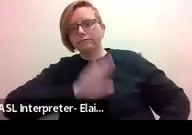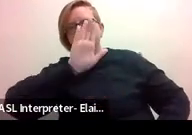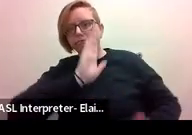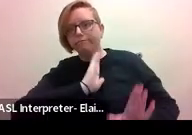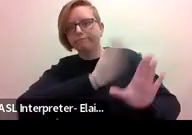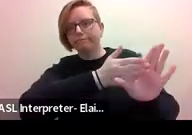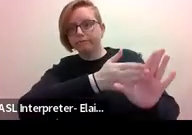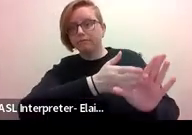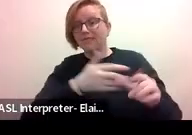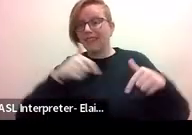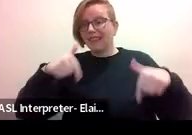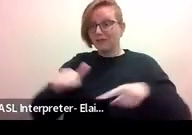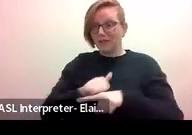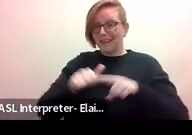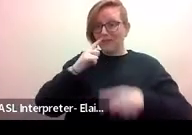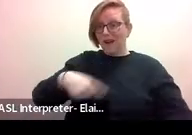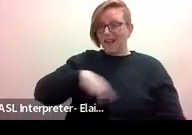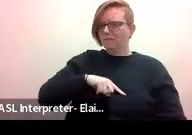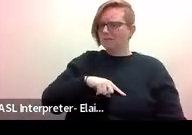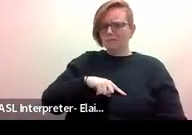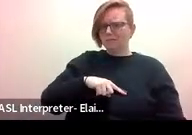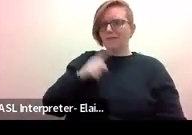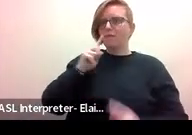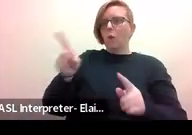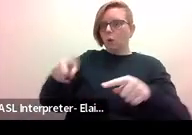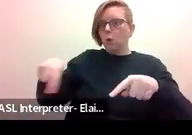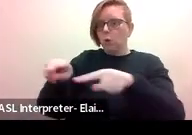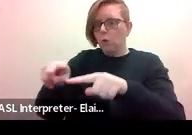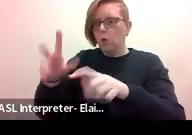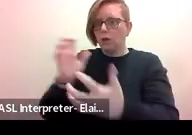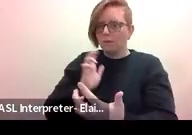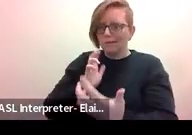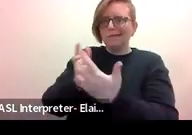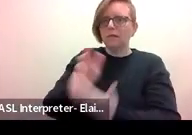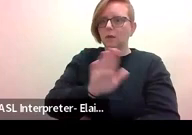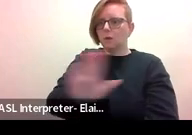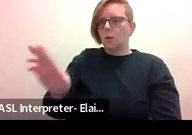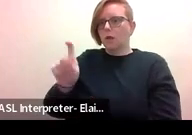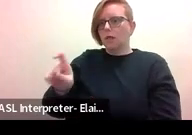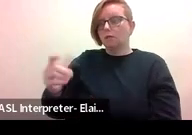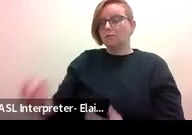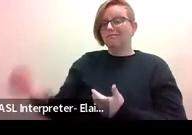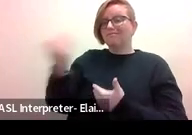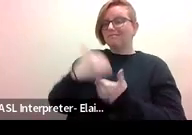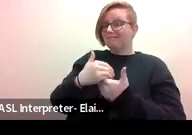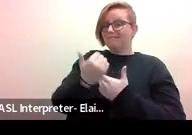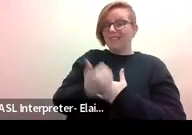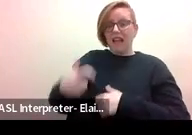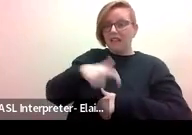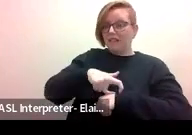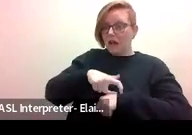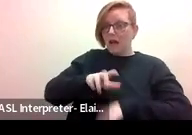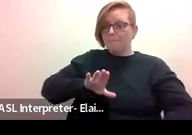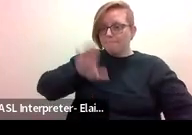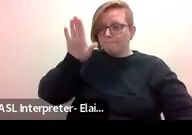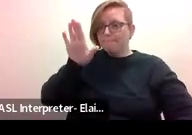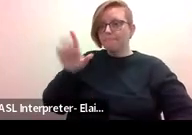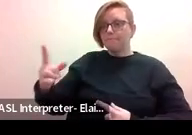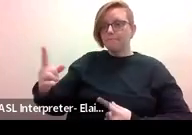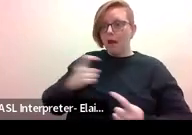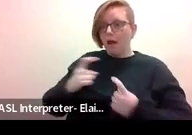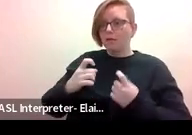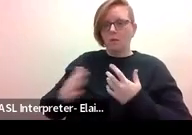This is your training, so we want it to work for you. So feel free to interrupt us at any time and just ask for what you need.